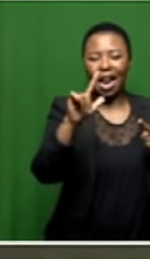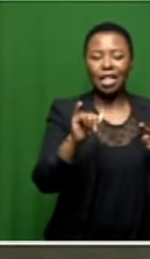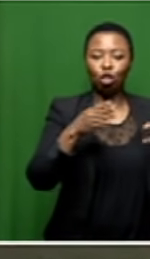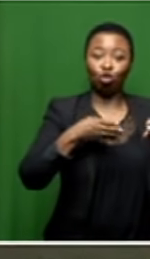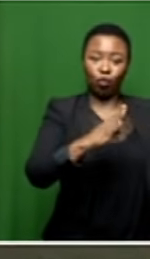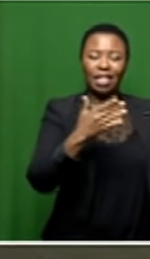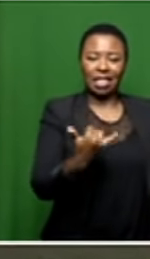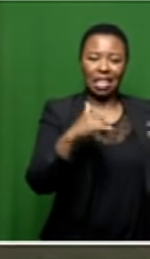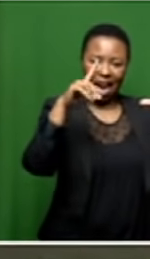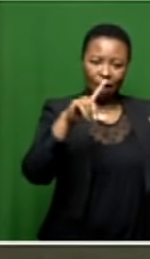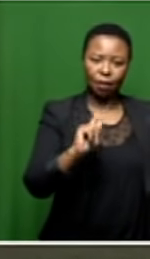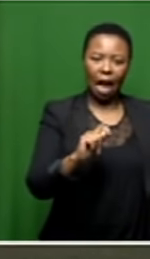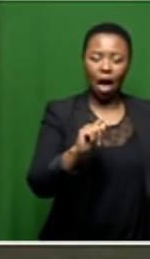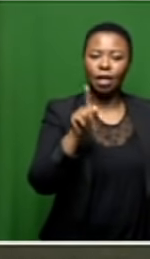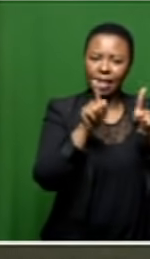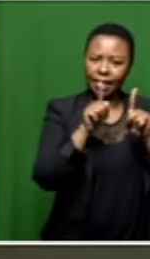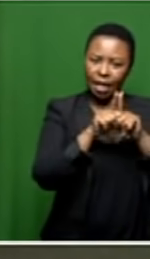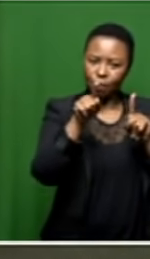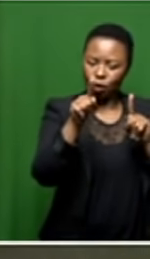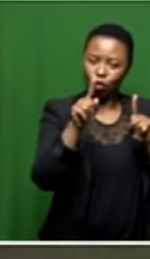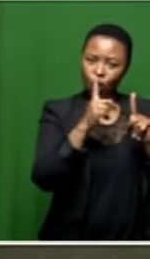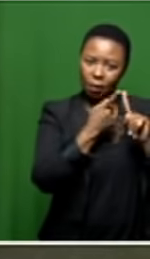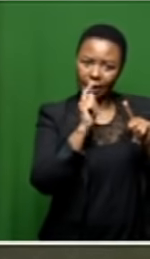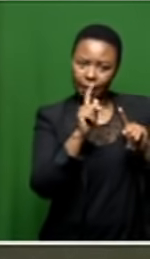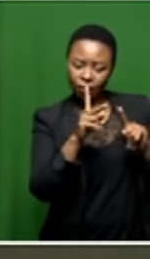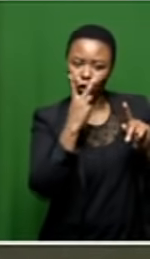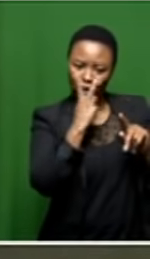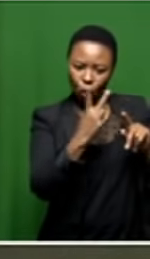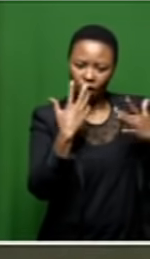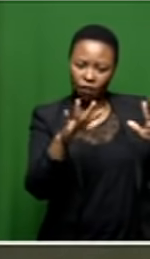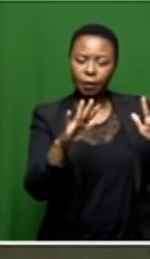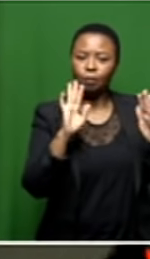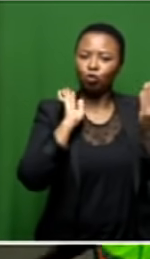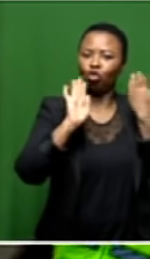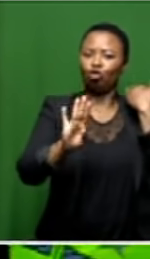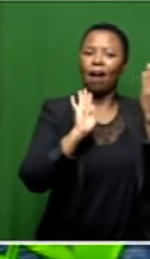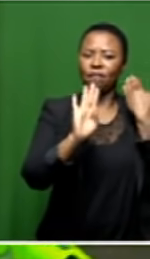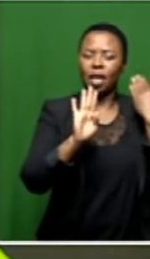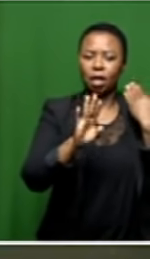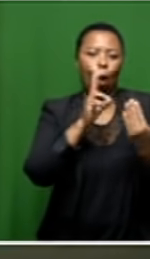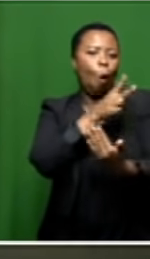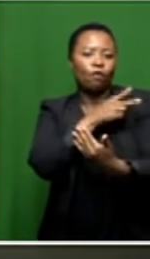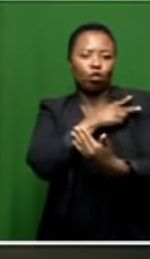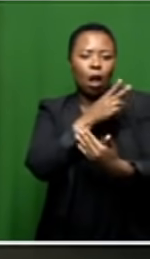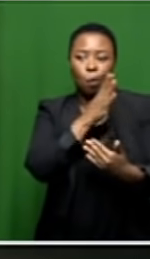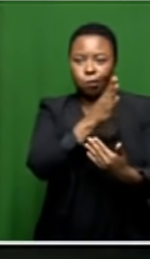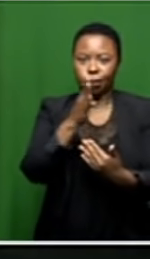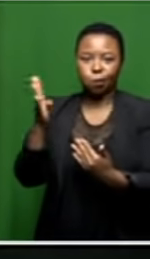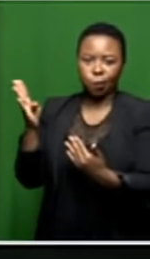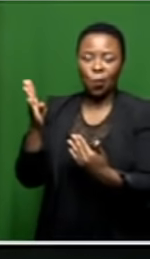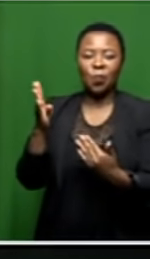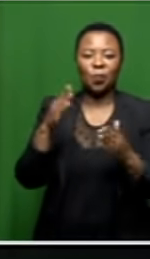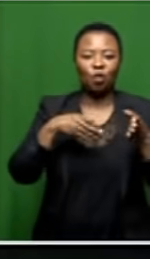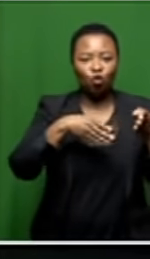ago you may have witnessed on your monitors there quite a number of traffic officials that have been making their way towards the